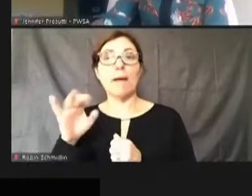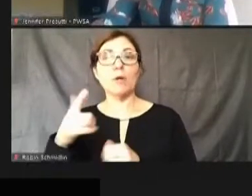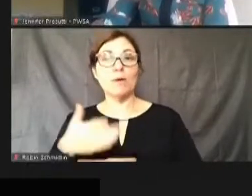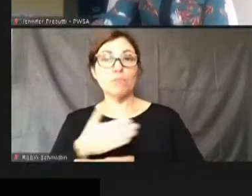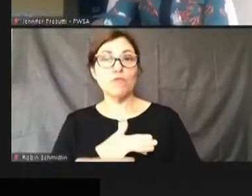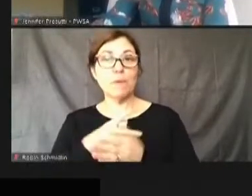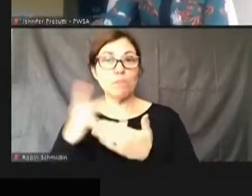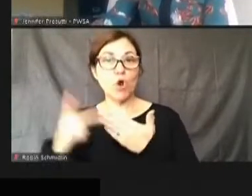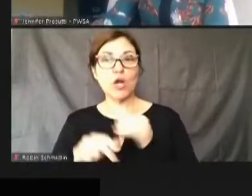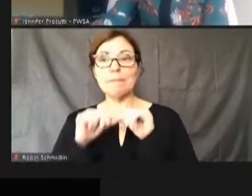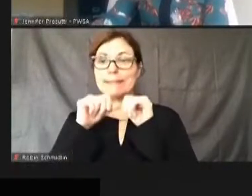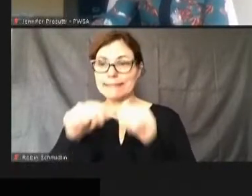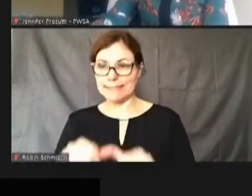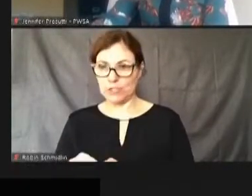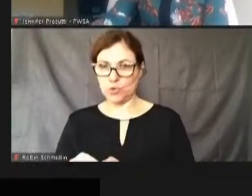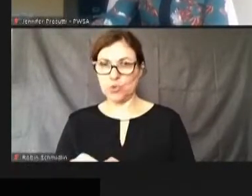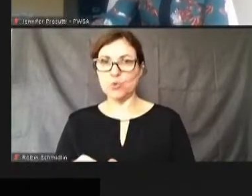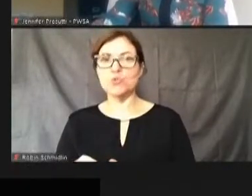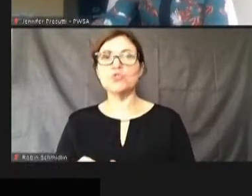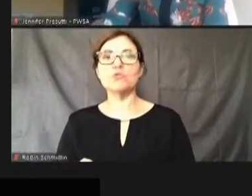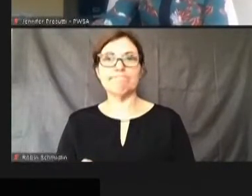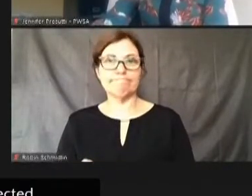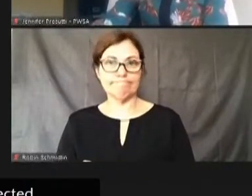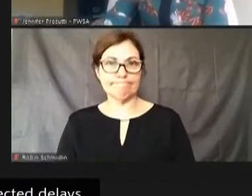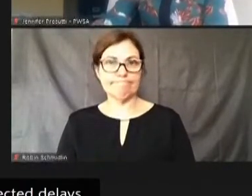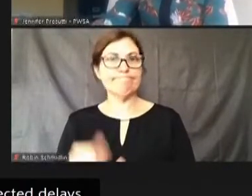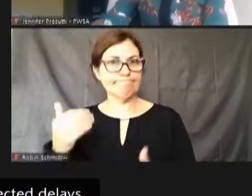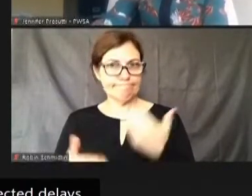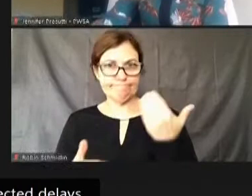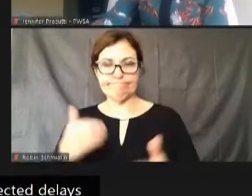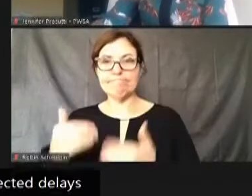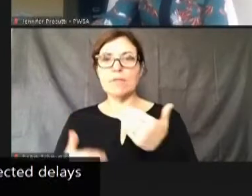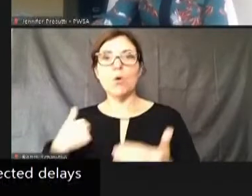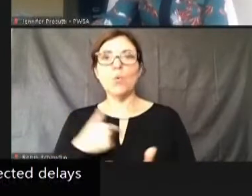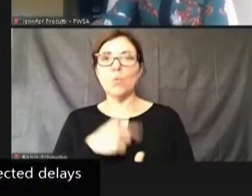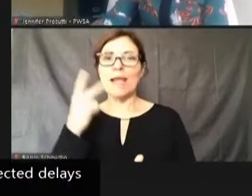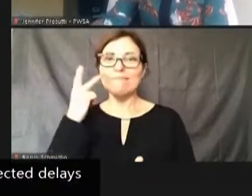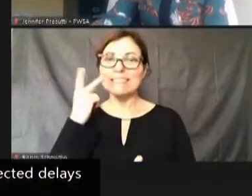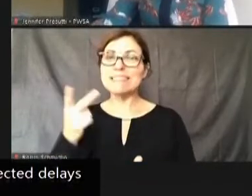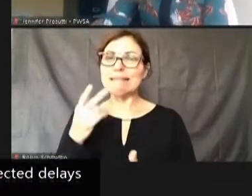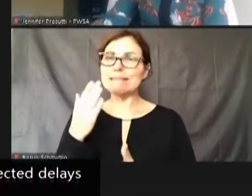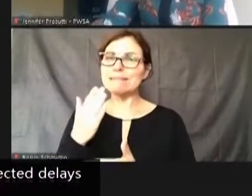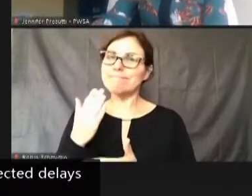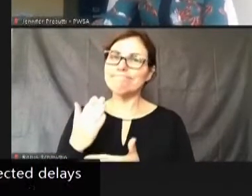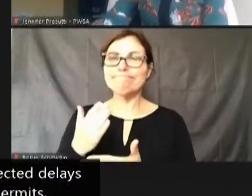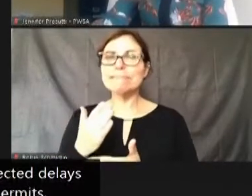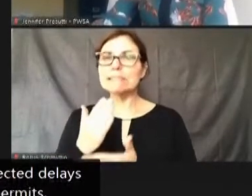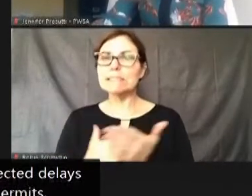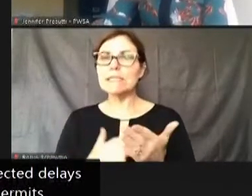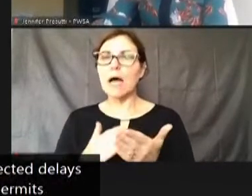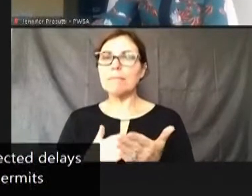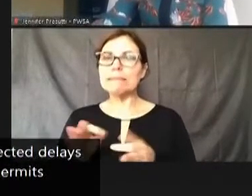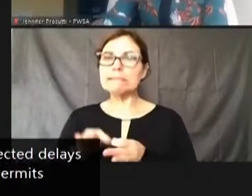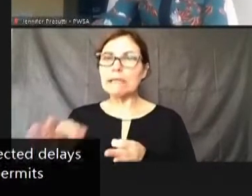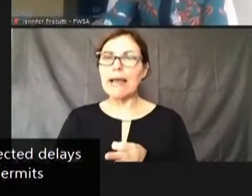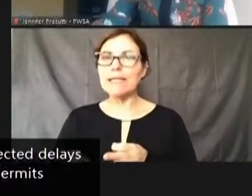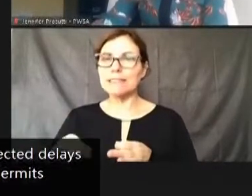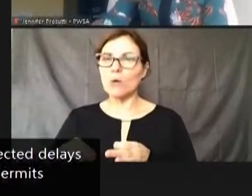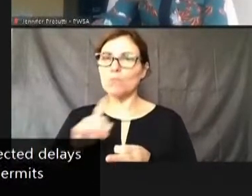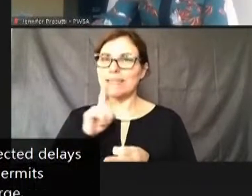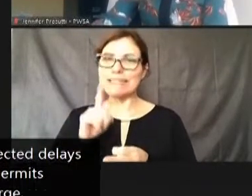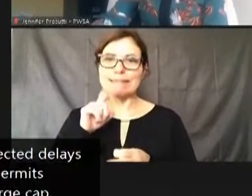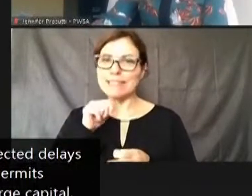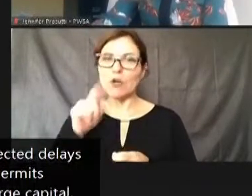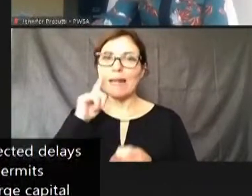advance. We have seen some unexpected delays due to the long lead times it takes to get permits approved by the state for some of these large